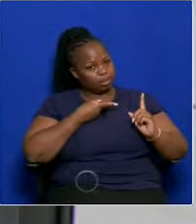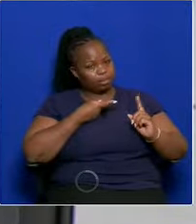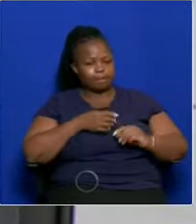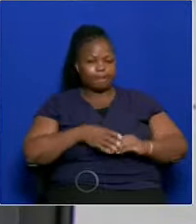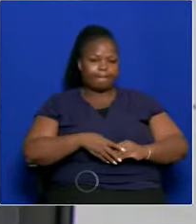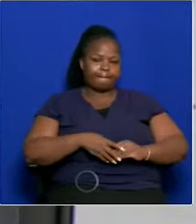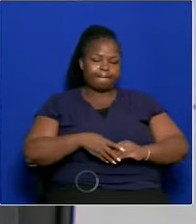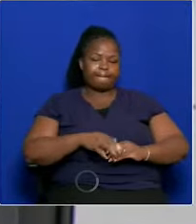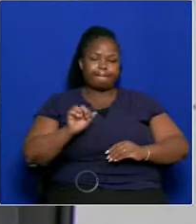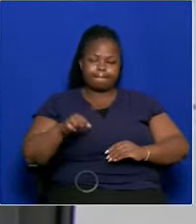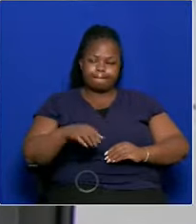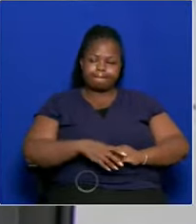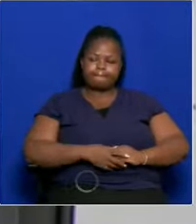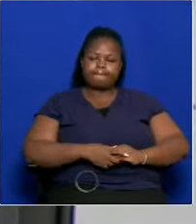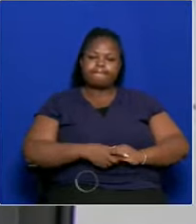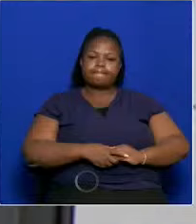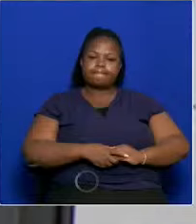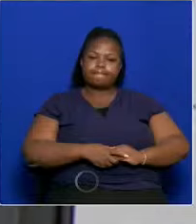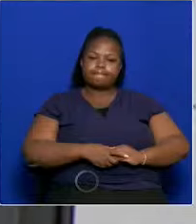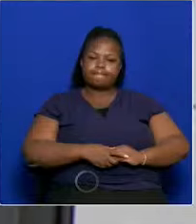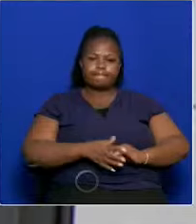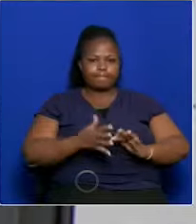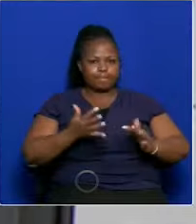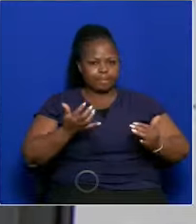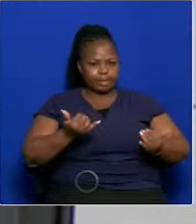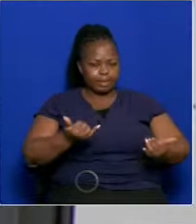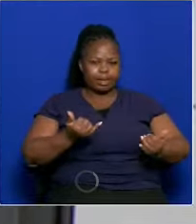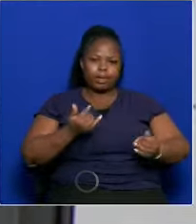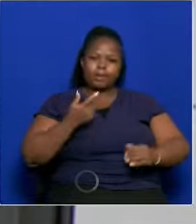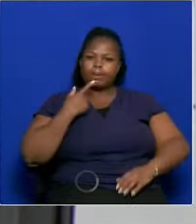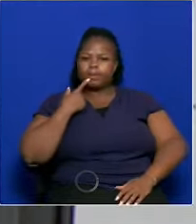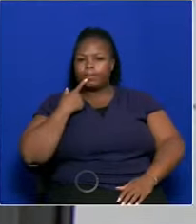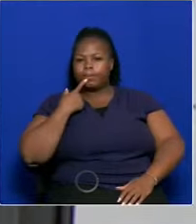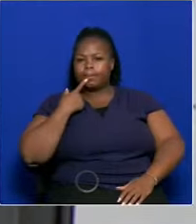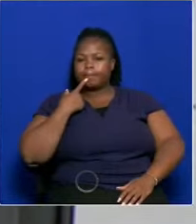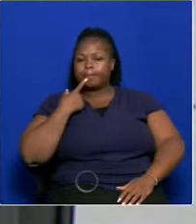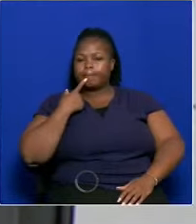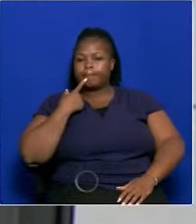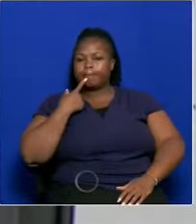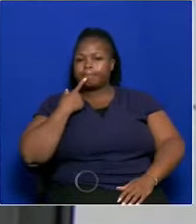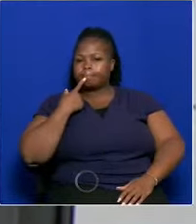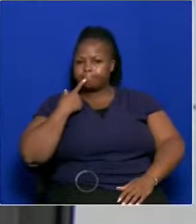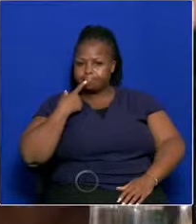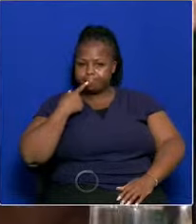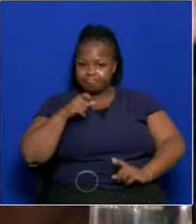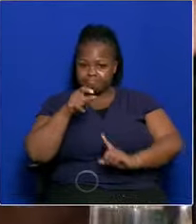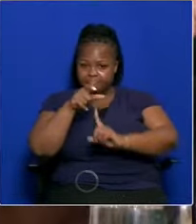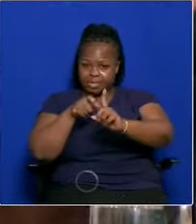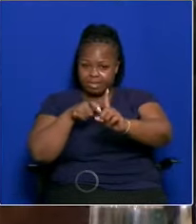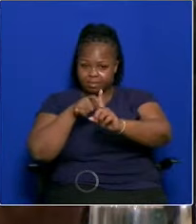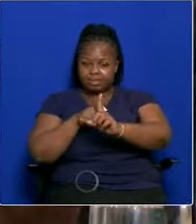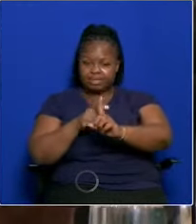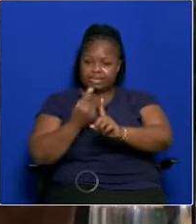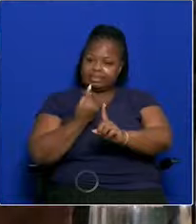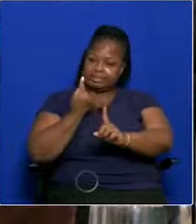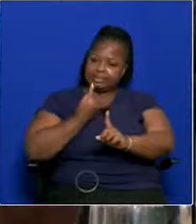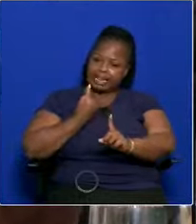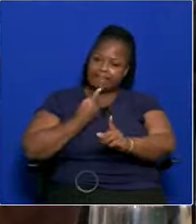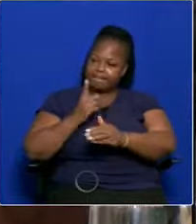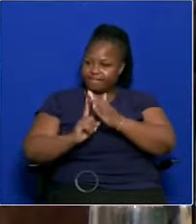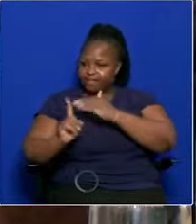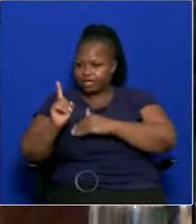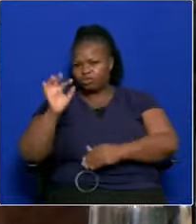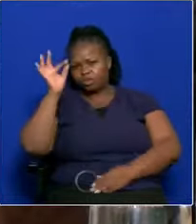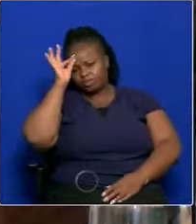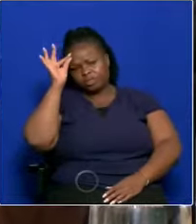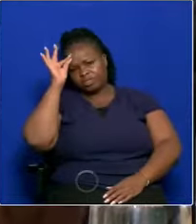Yes. Now, once you've done with the person of interest who handed them in, how did